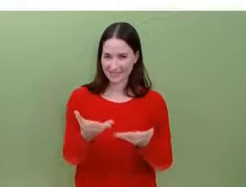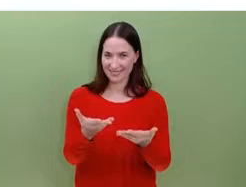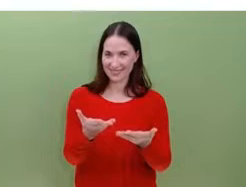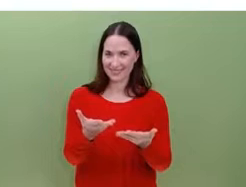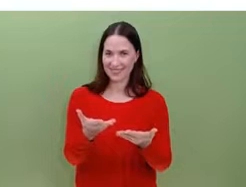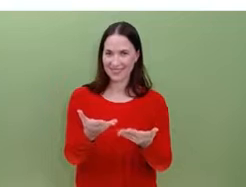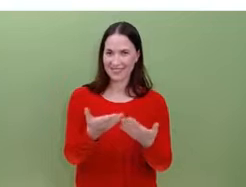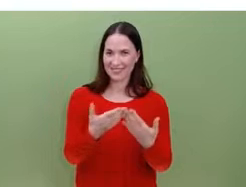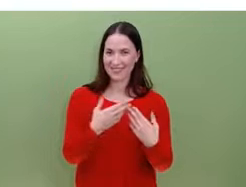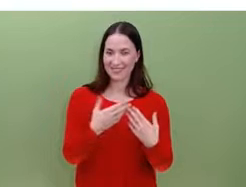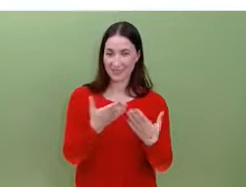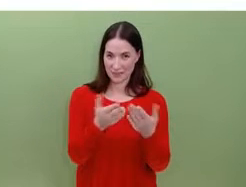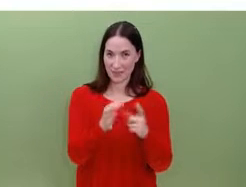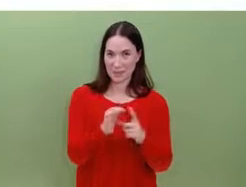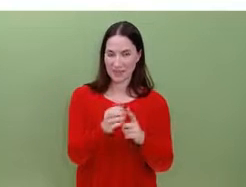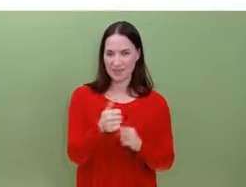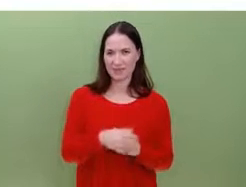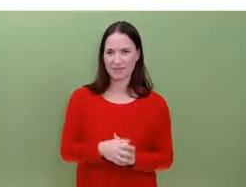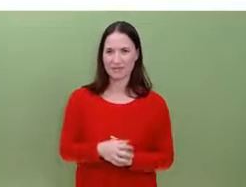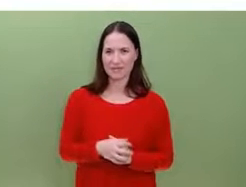Okay. I mean,